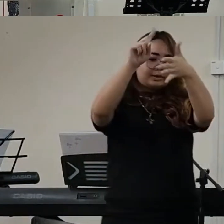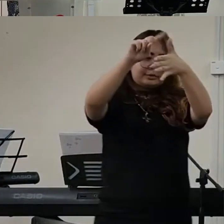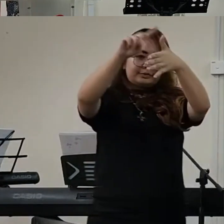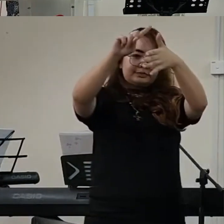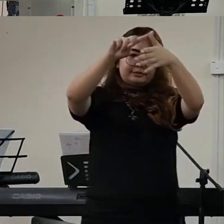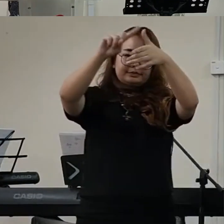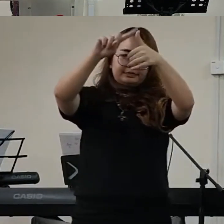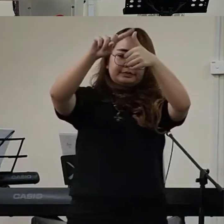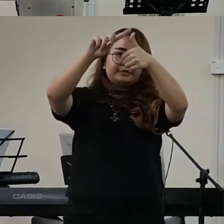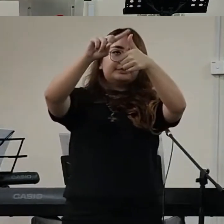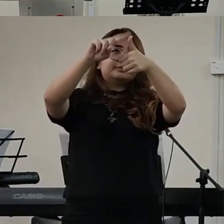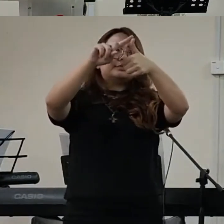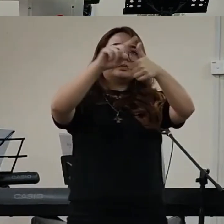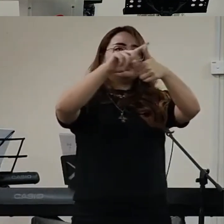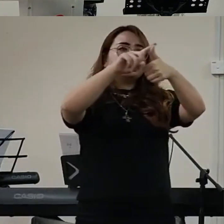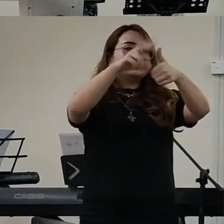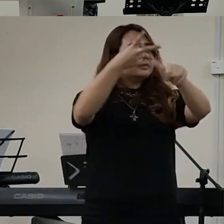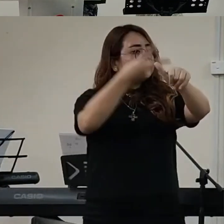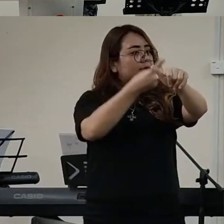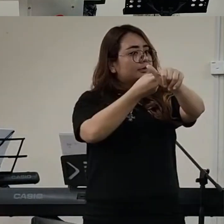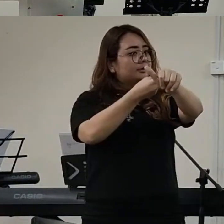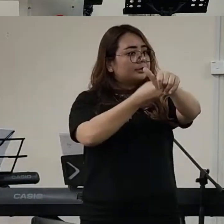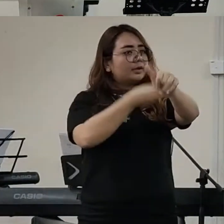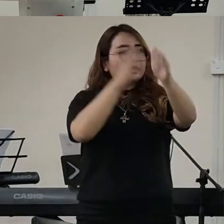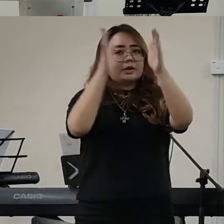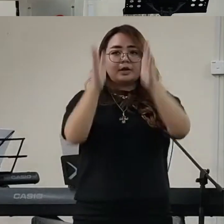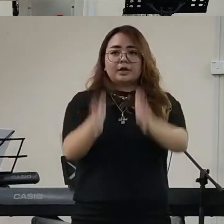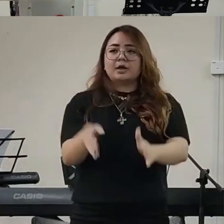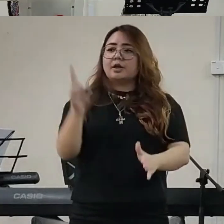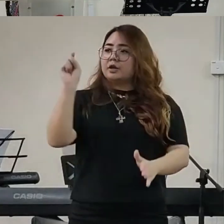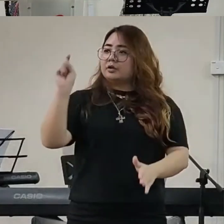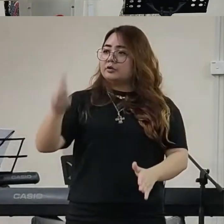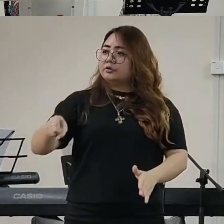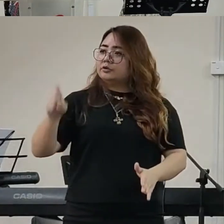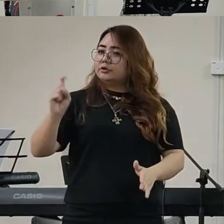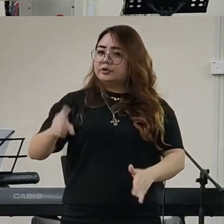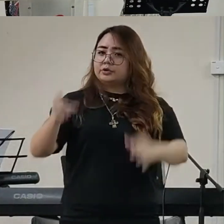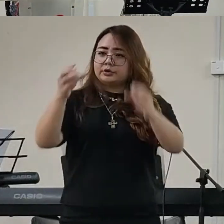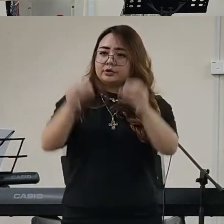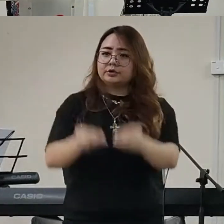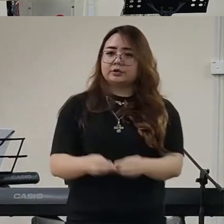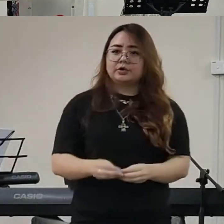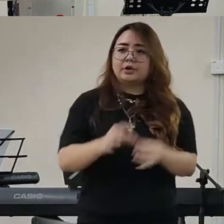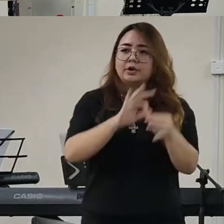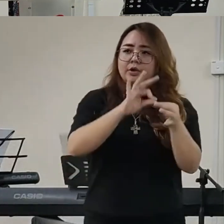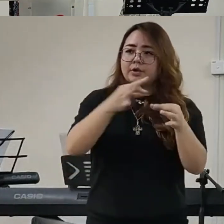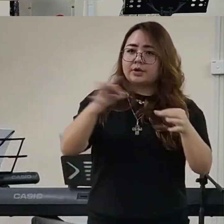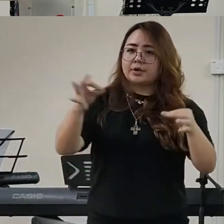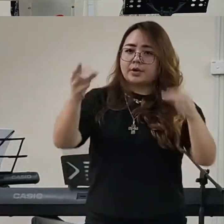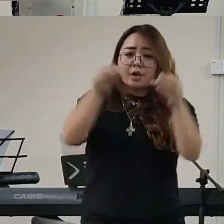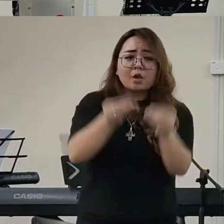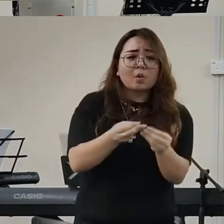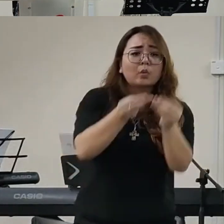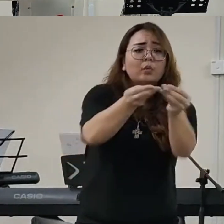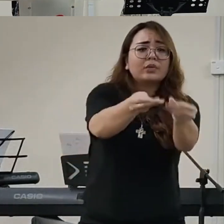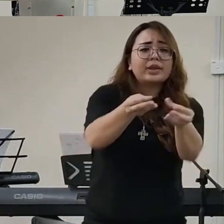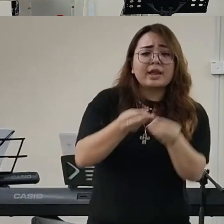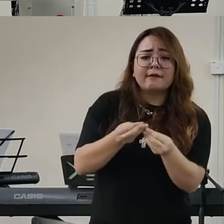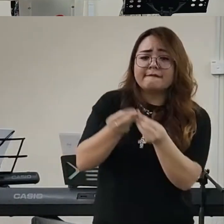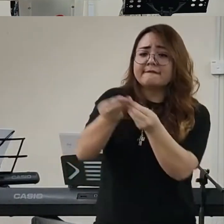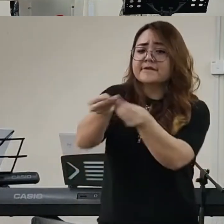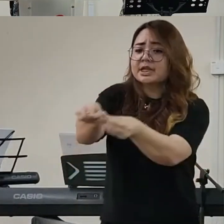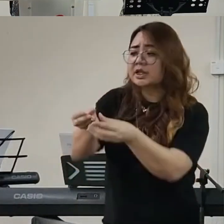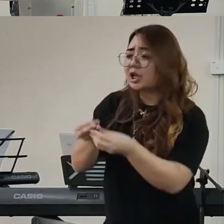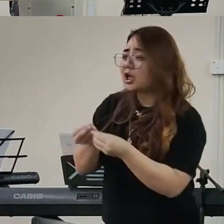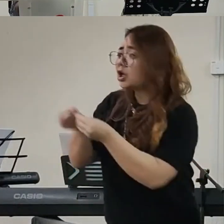the first one, okay, shepherds should spiritually feed our sheep and not being busy feeding